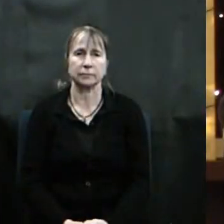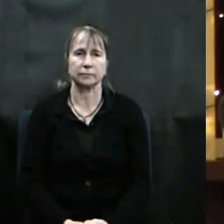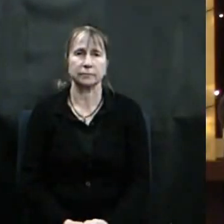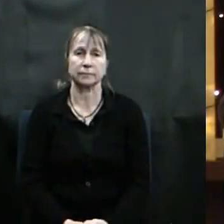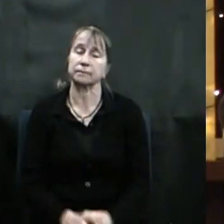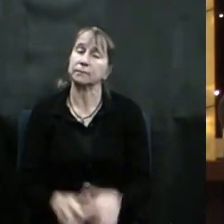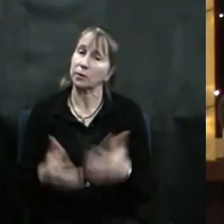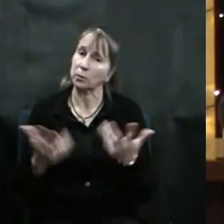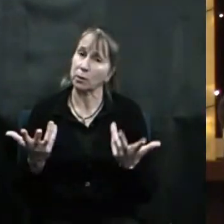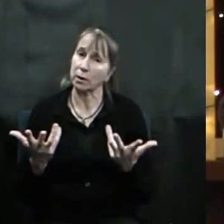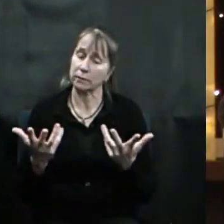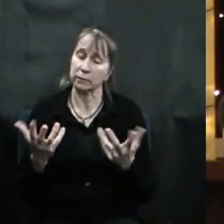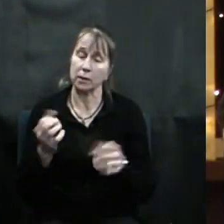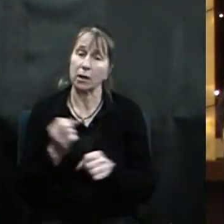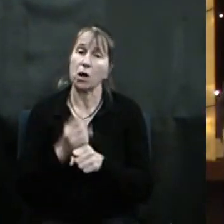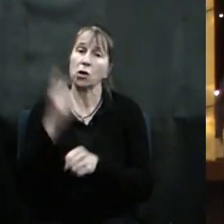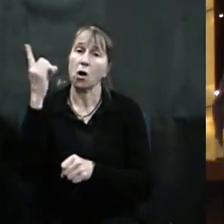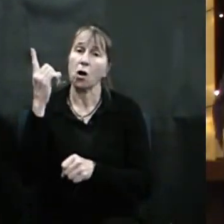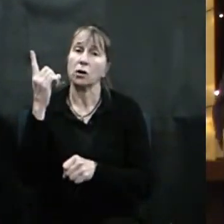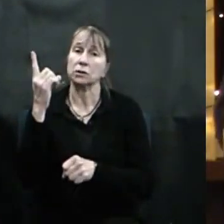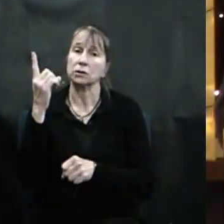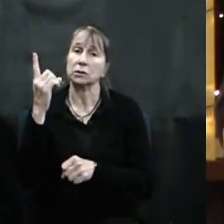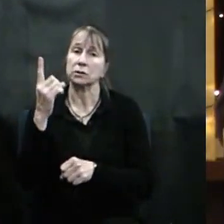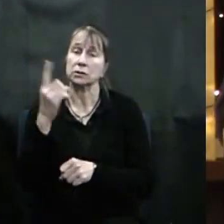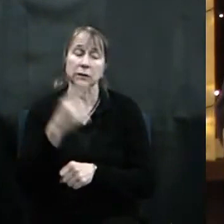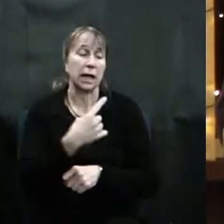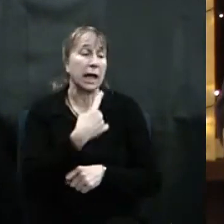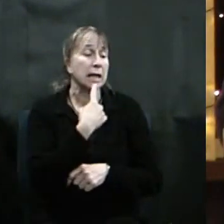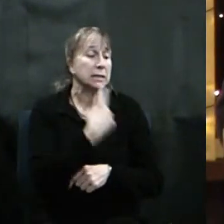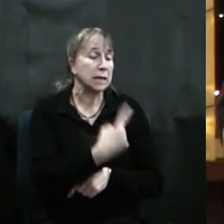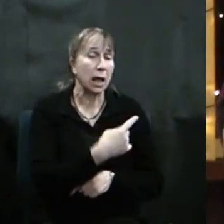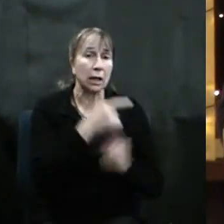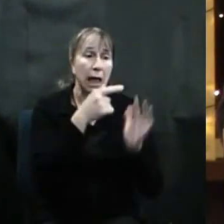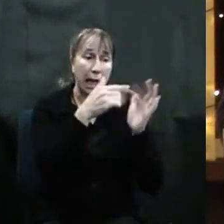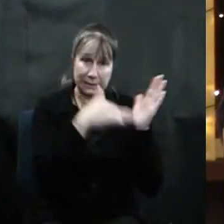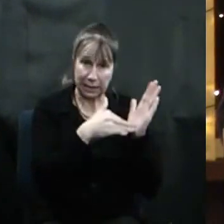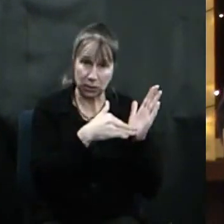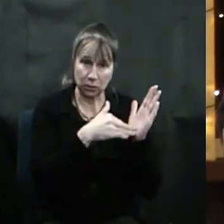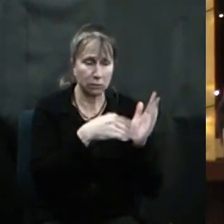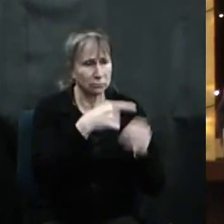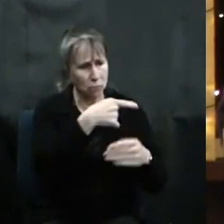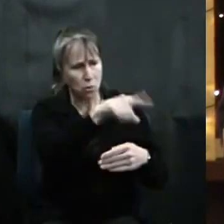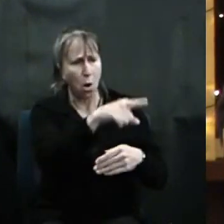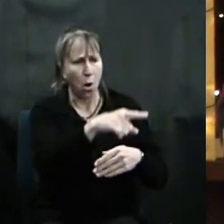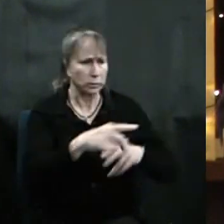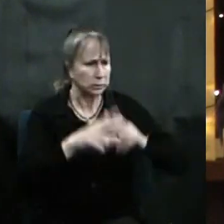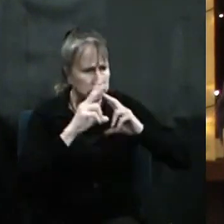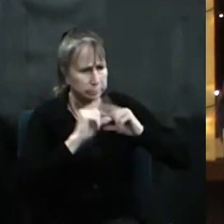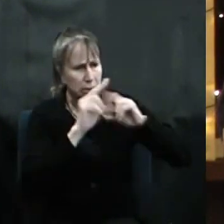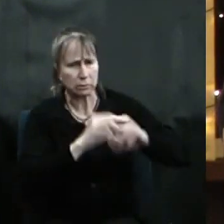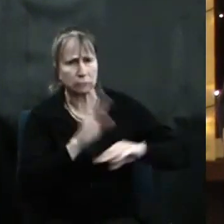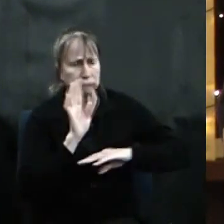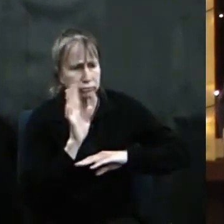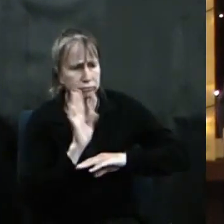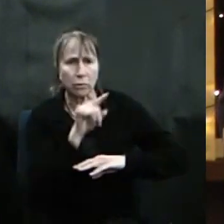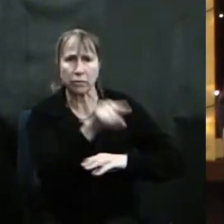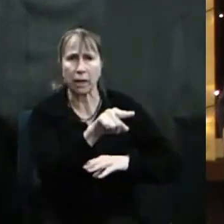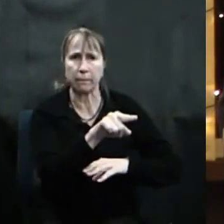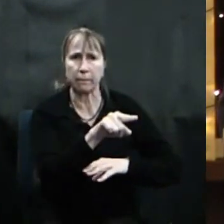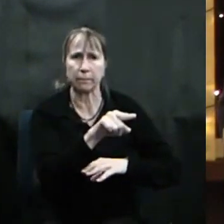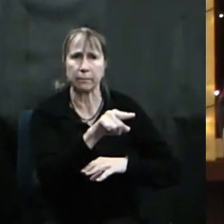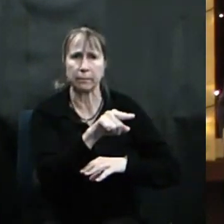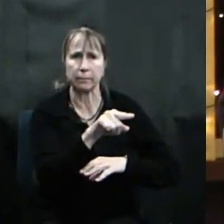Well, God calls Ezekiel in exile to speak his word to a rebellious people. And whether they like it or